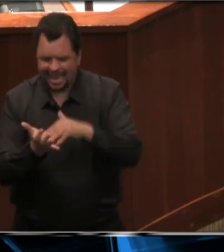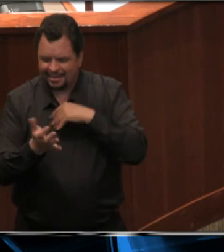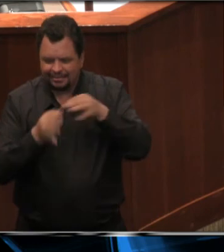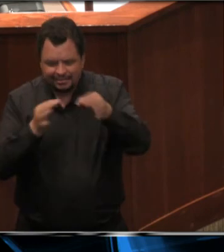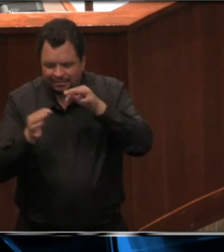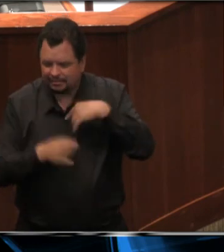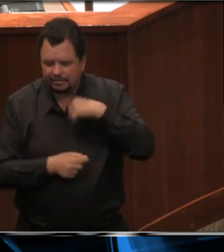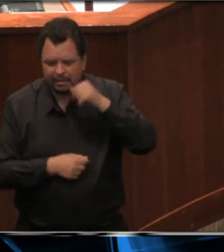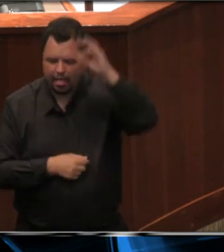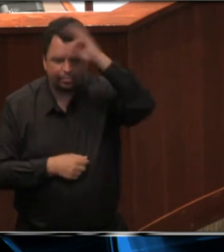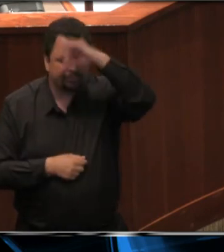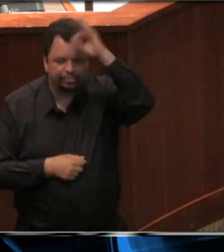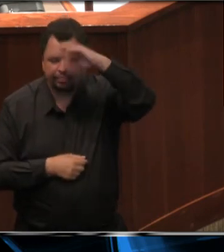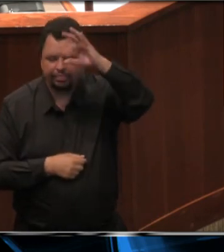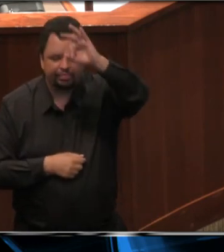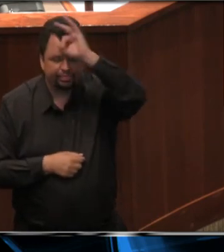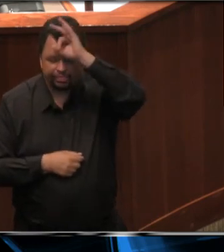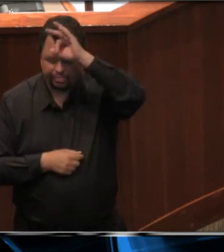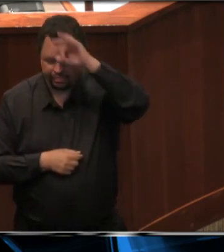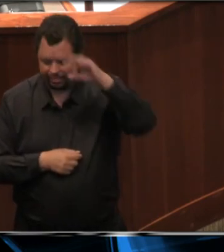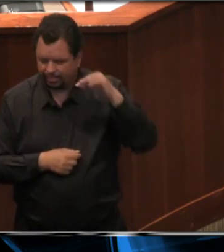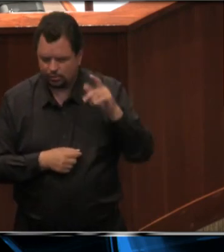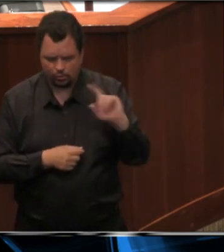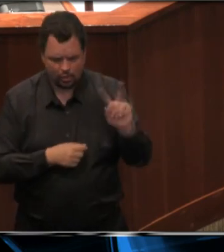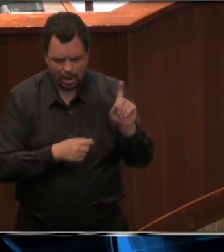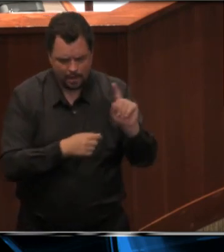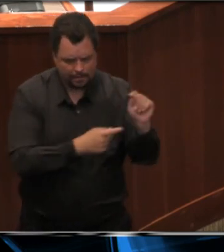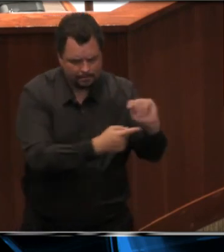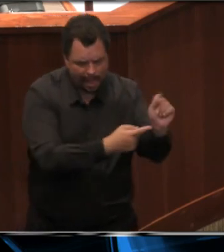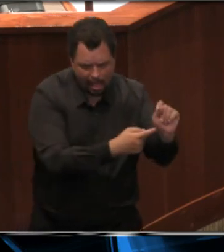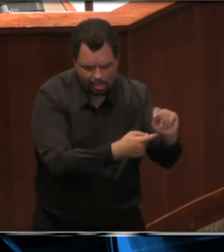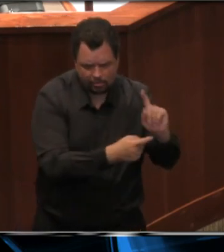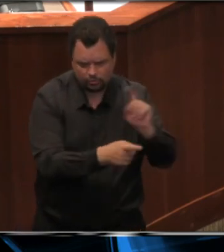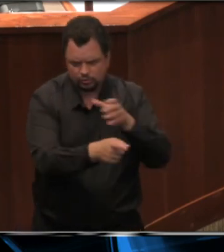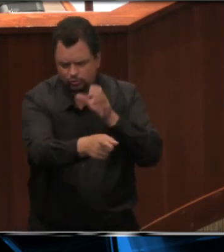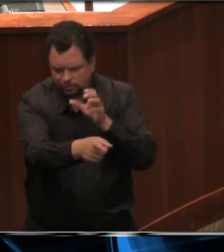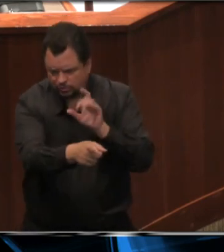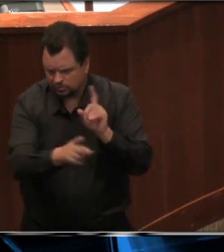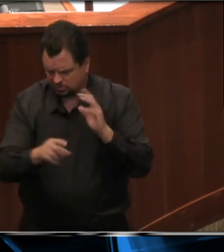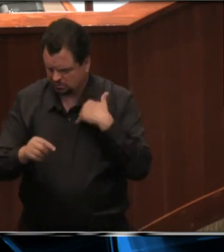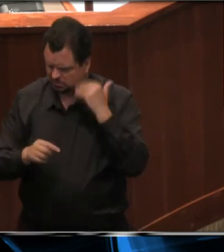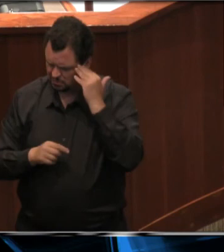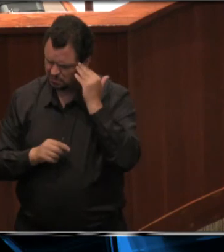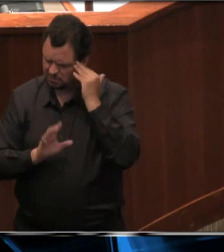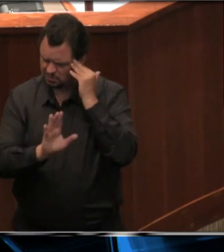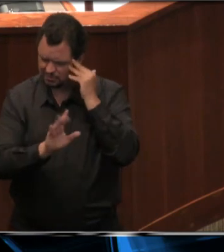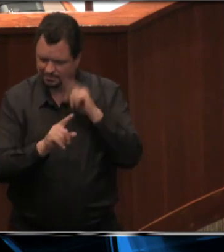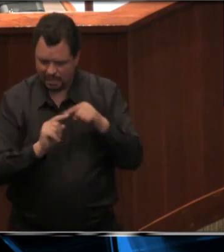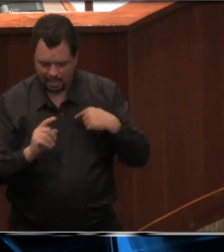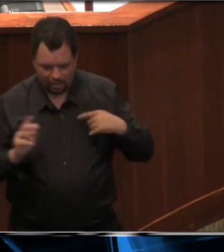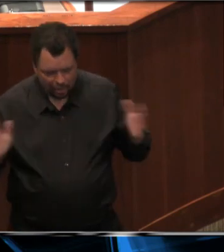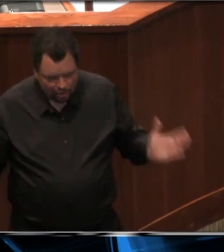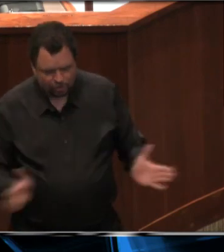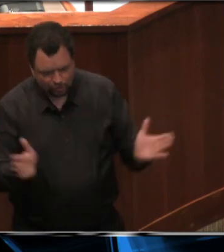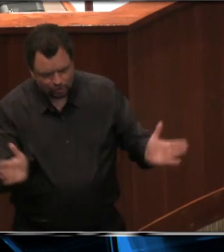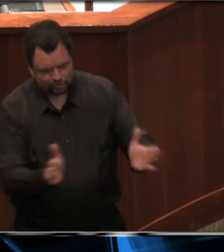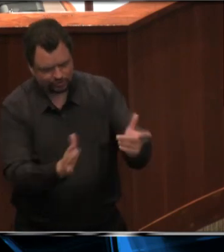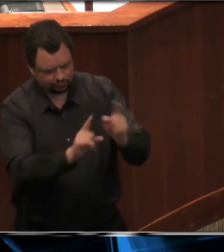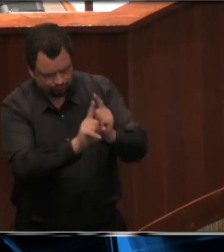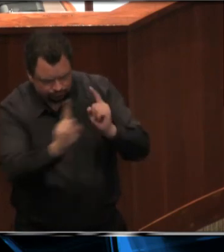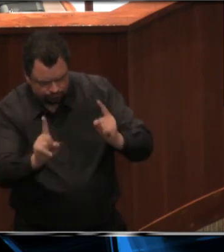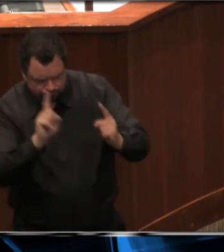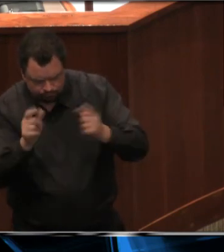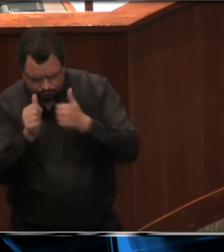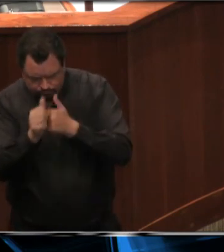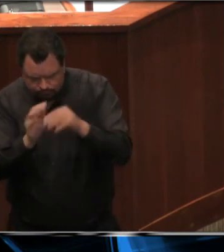the location in the bar and going to the bathroom and getting a drink and all of that, but we're going to absolutely encourage the social distancing, the wearing of